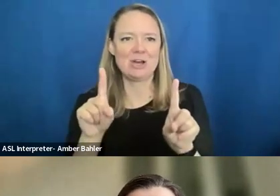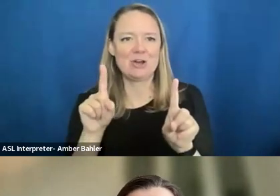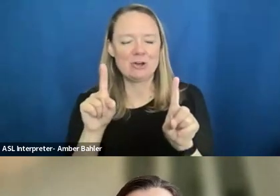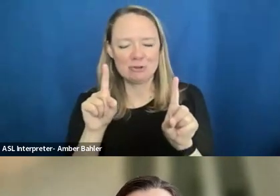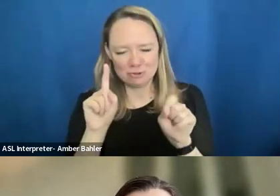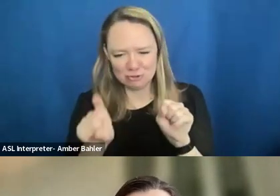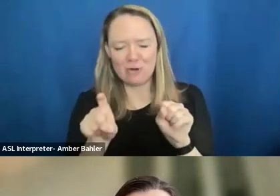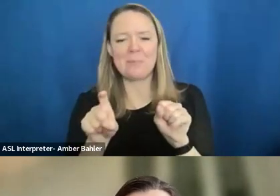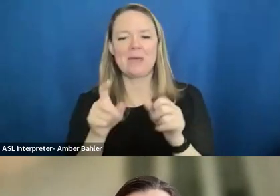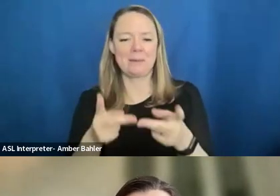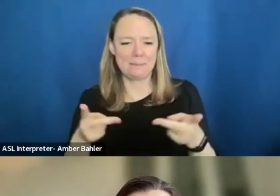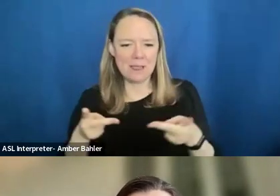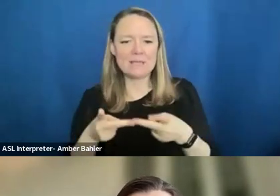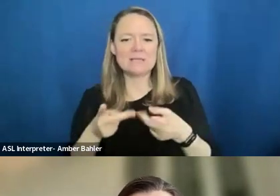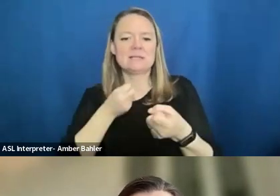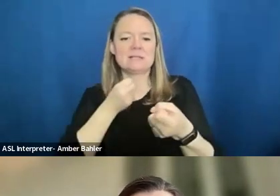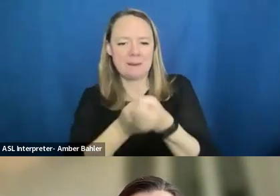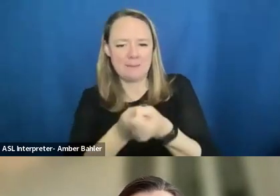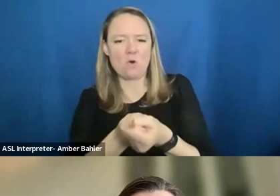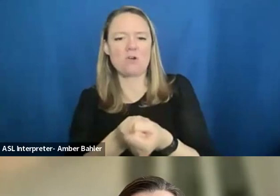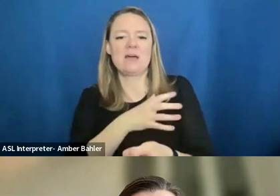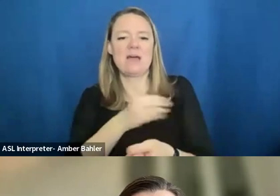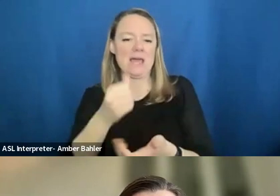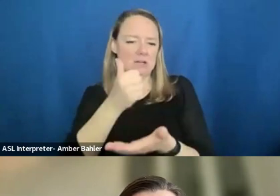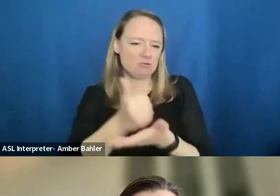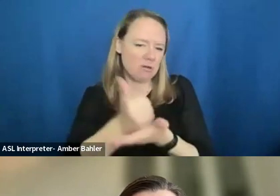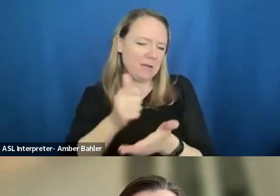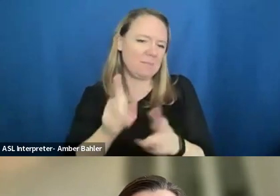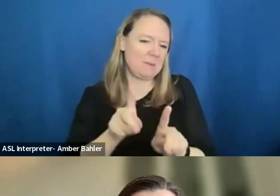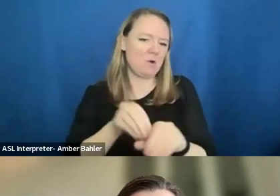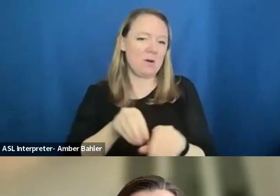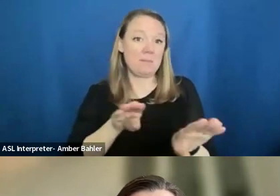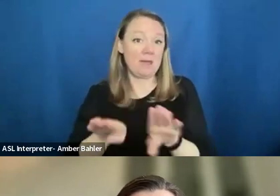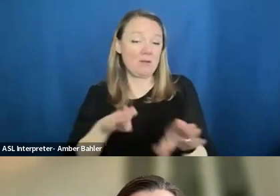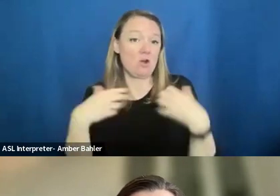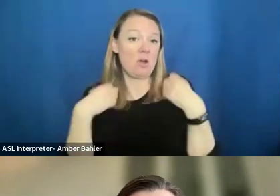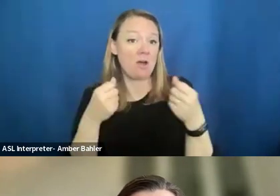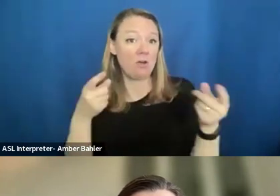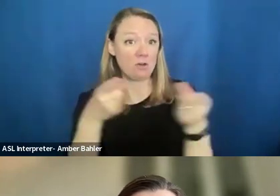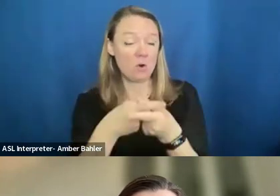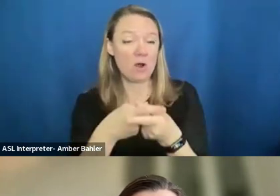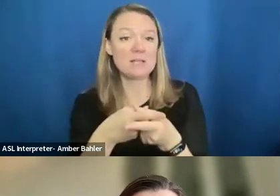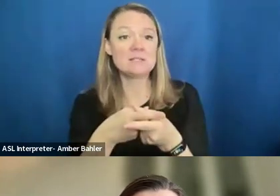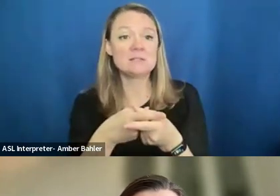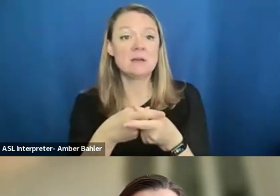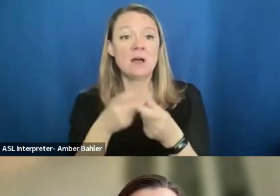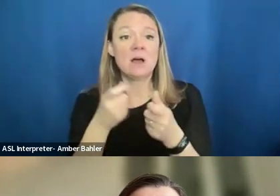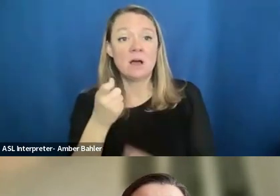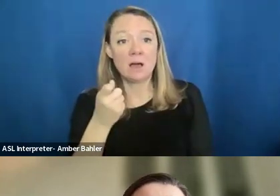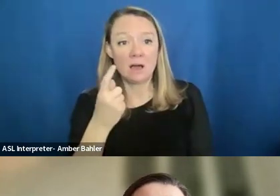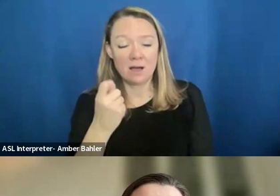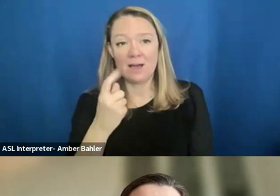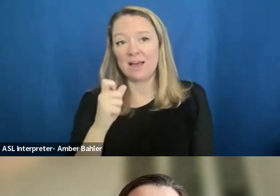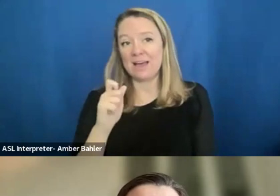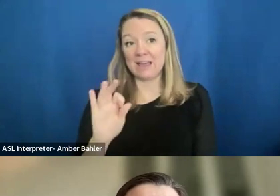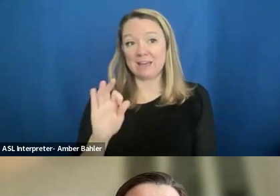that support and treat individuals in behavioral health crisis, whatever the nature of the crisis. But one thing for folks who are a little bit less familiar